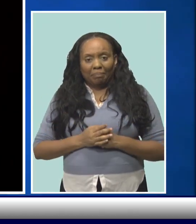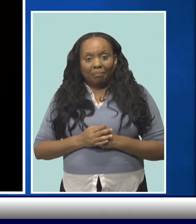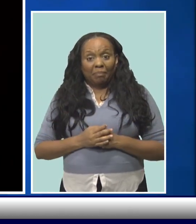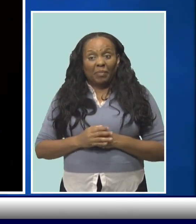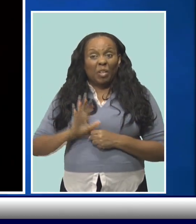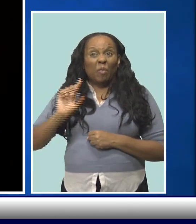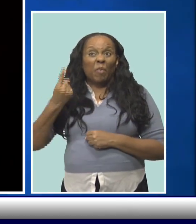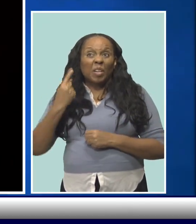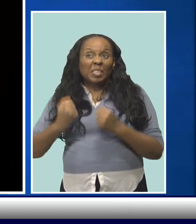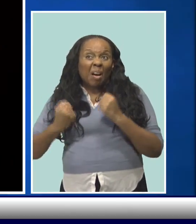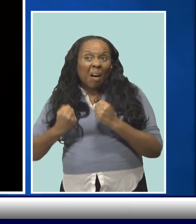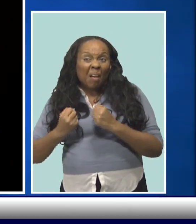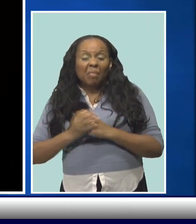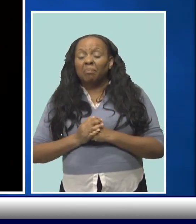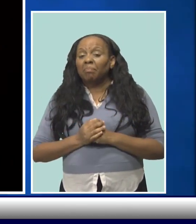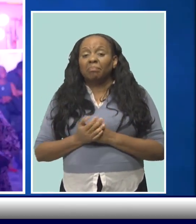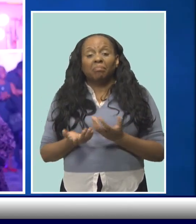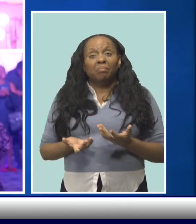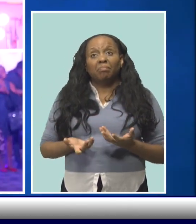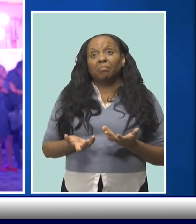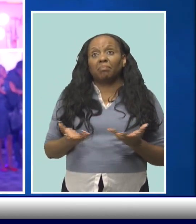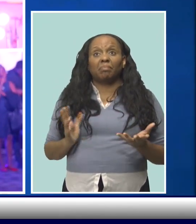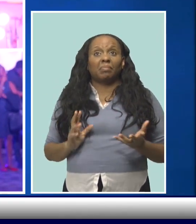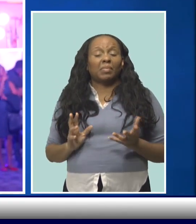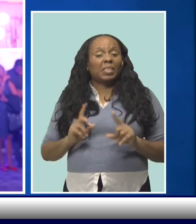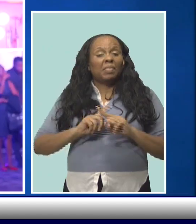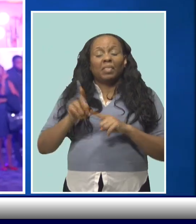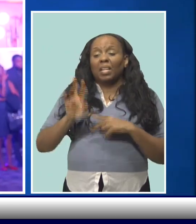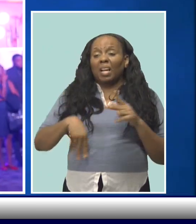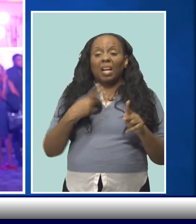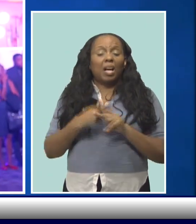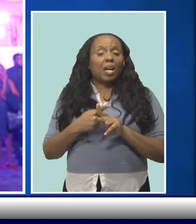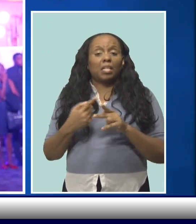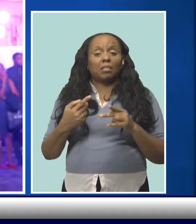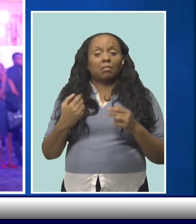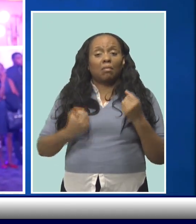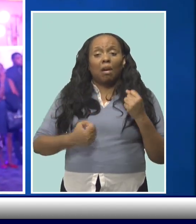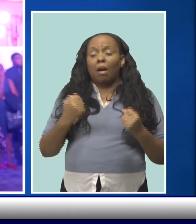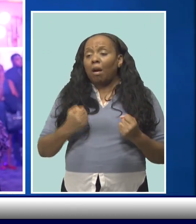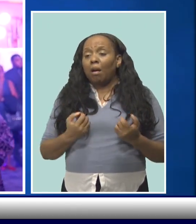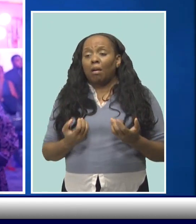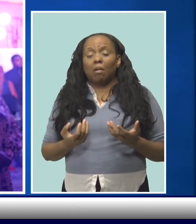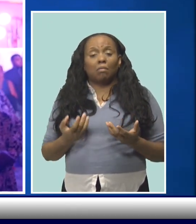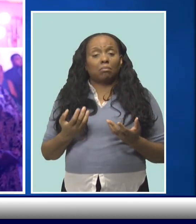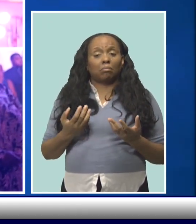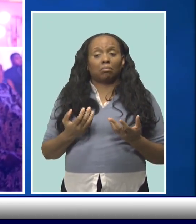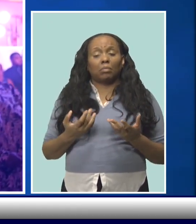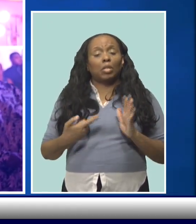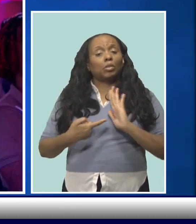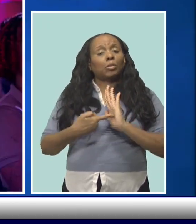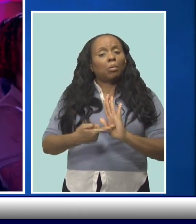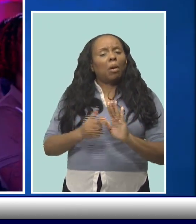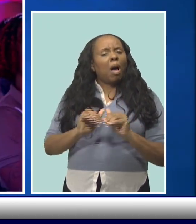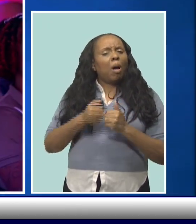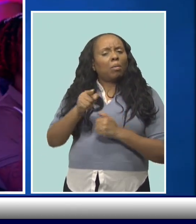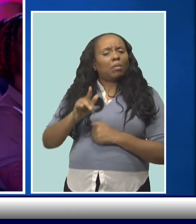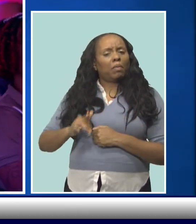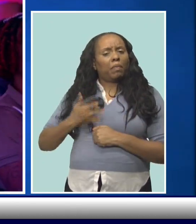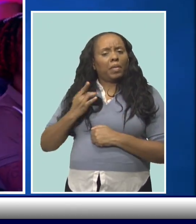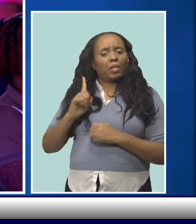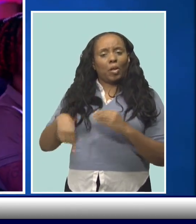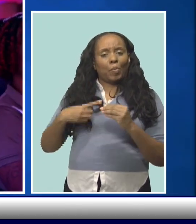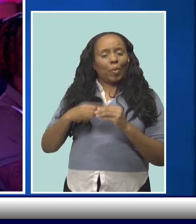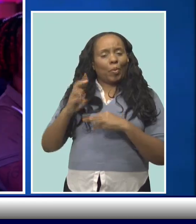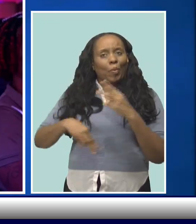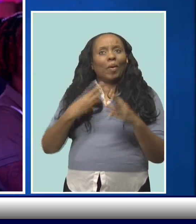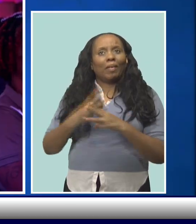a car that befits where you are in life, or a car that reflects your concerns about the world around you. Again, that is